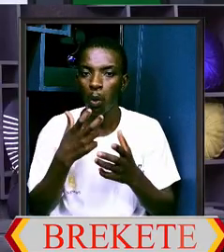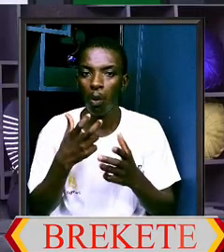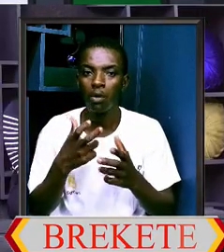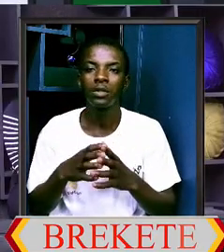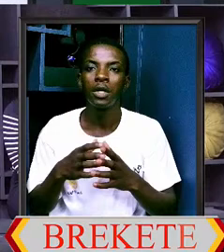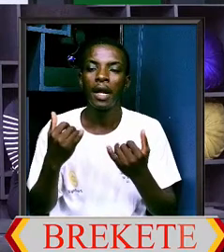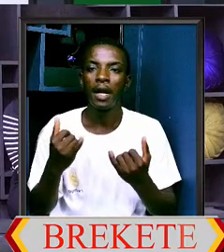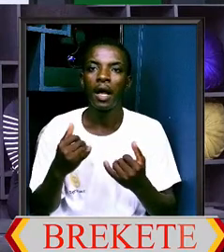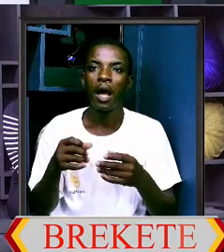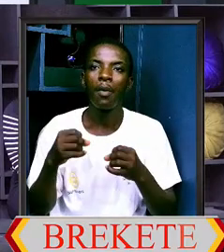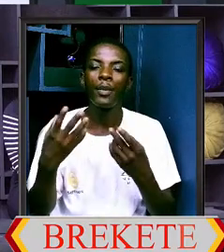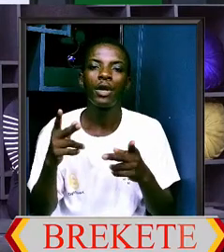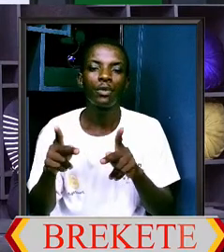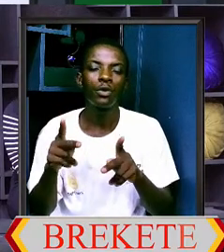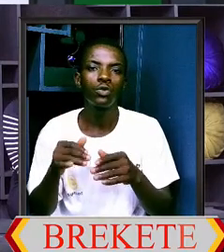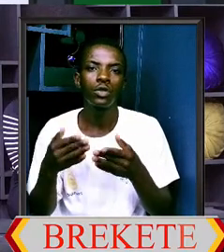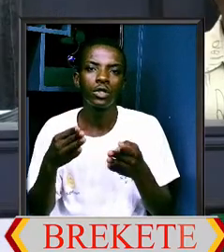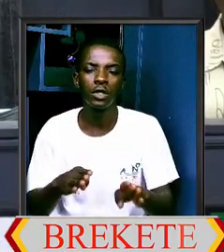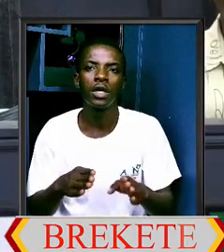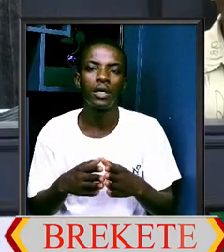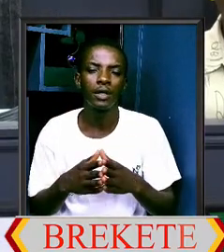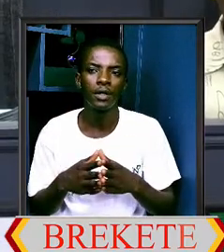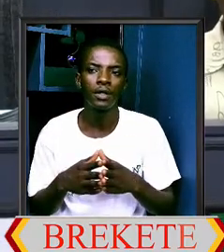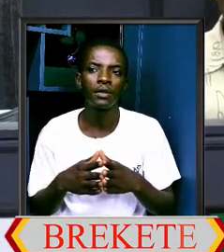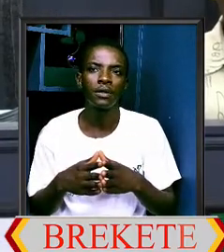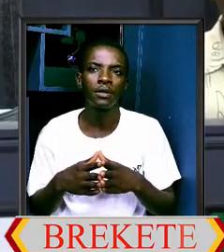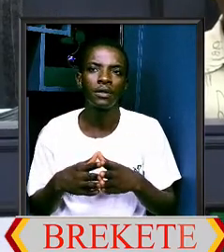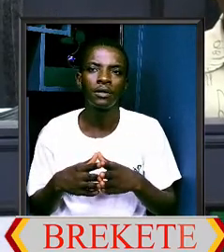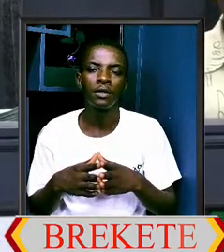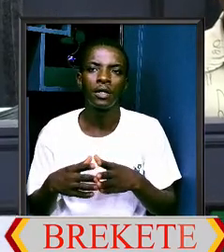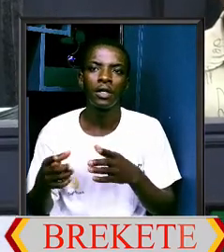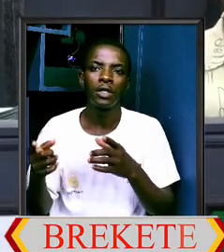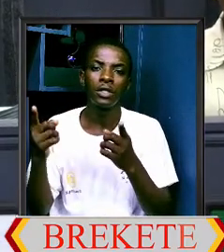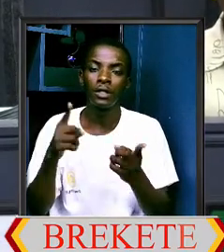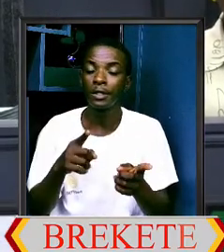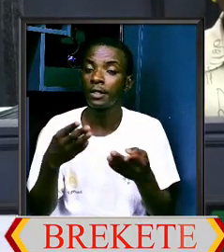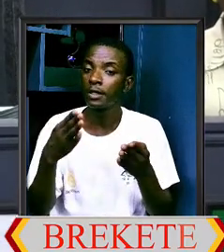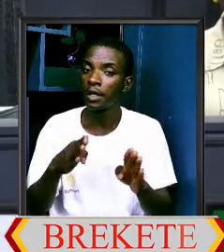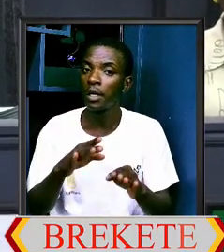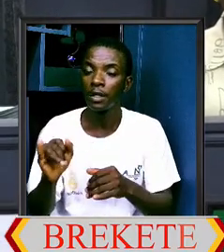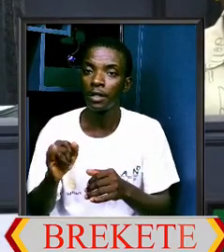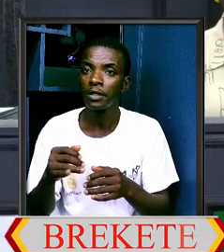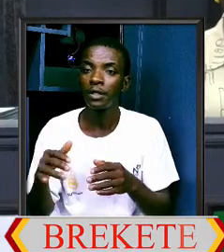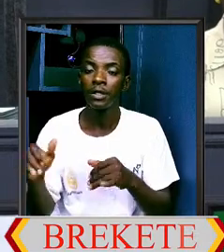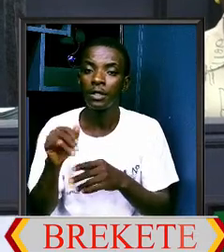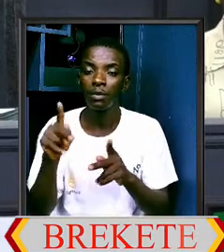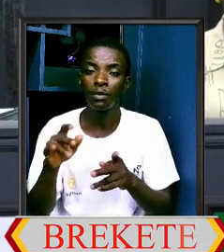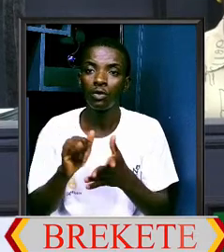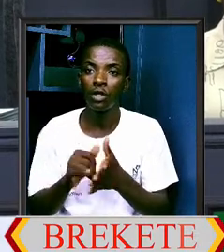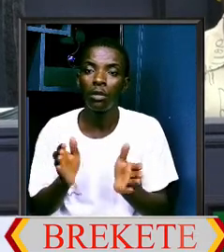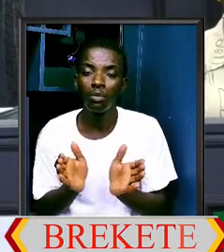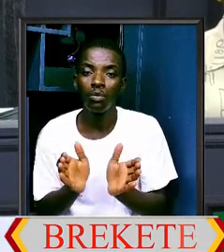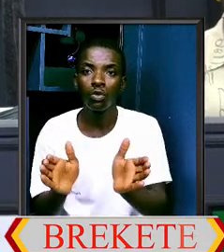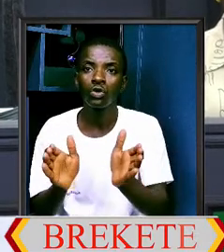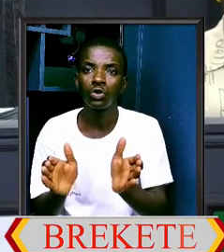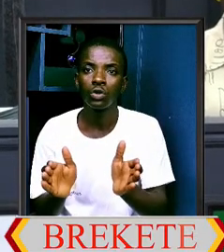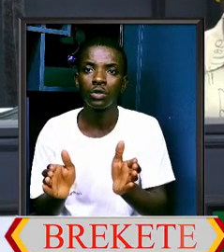Now, how many people don't die for Ukraine? And they are still dying. Yeah. The same people will push